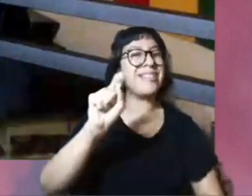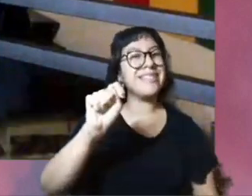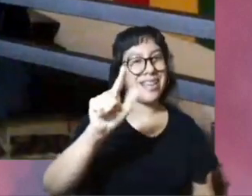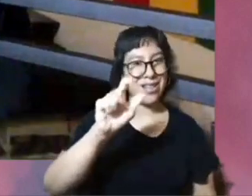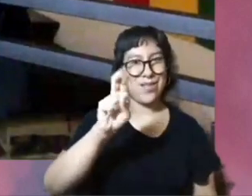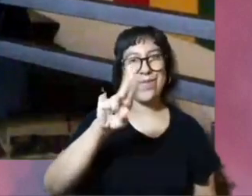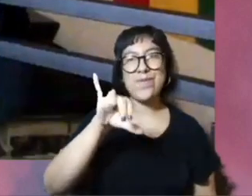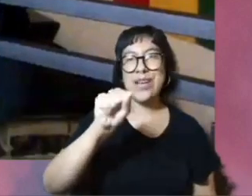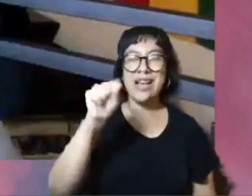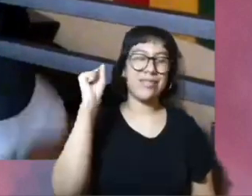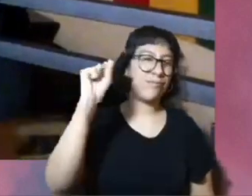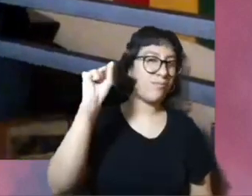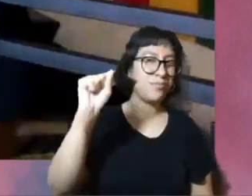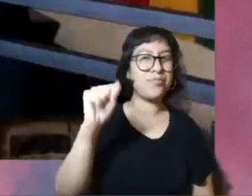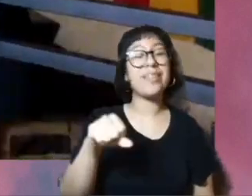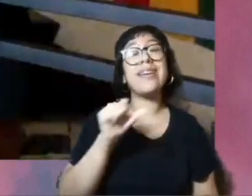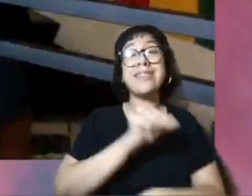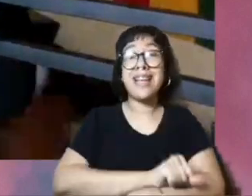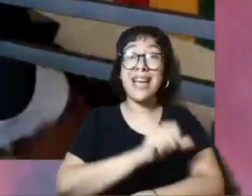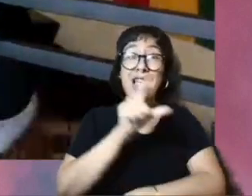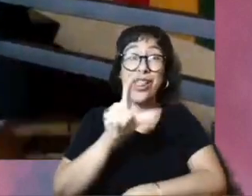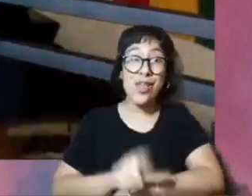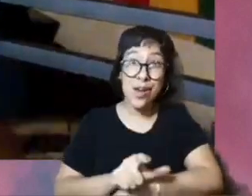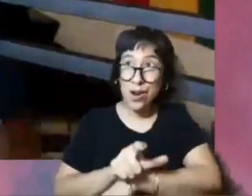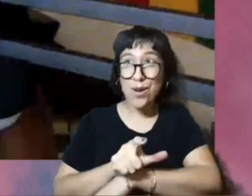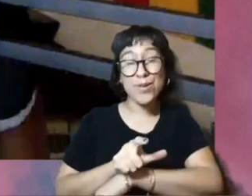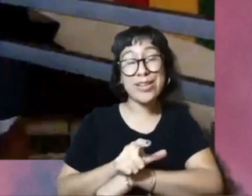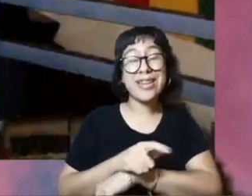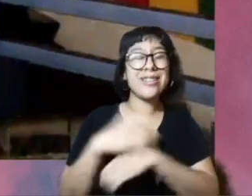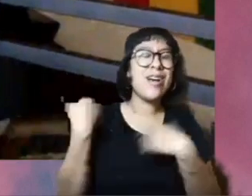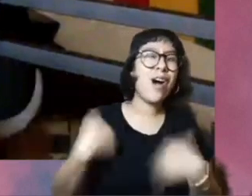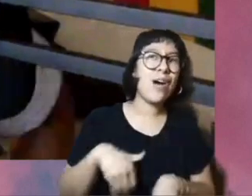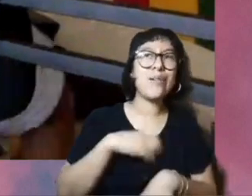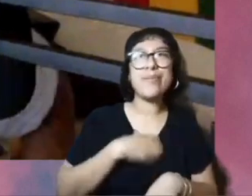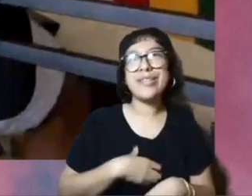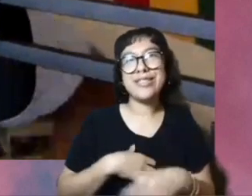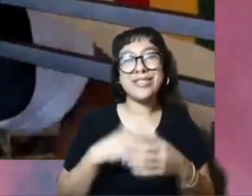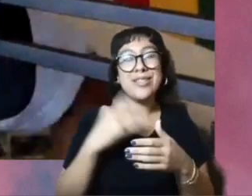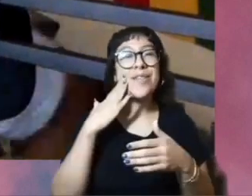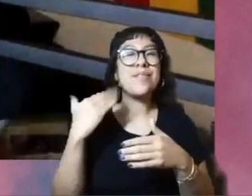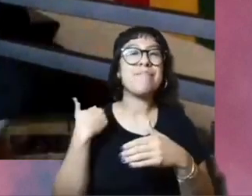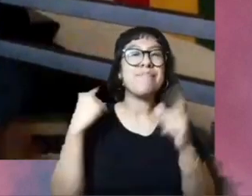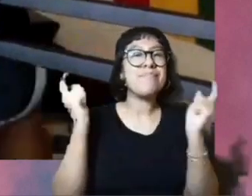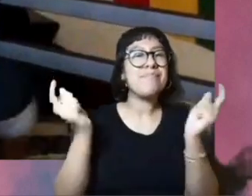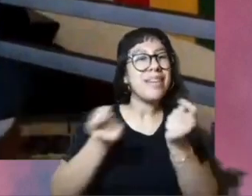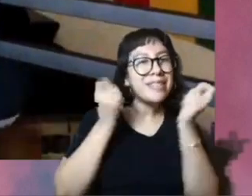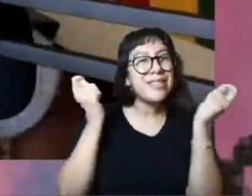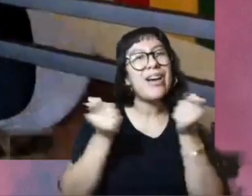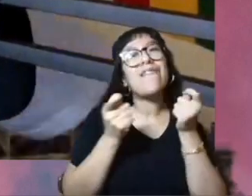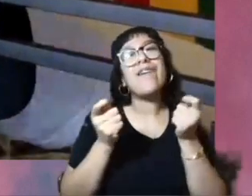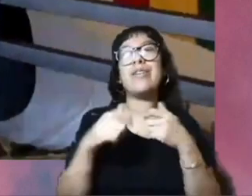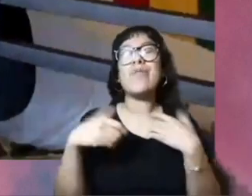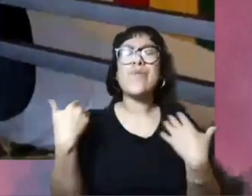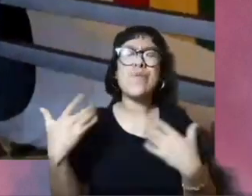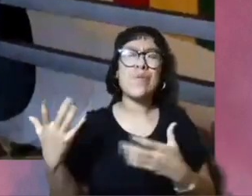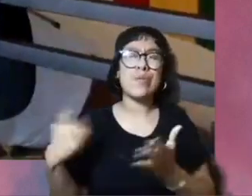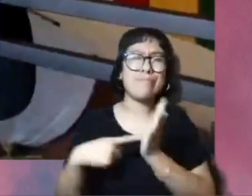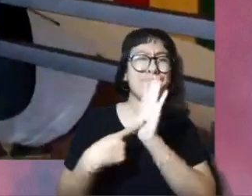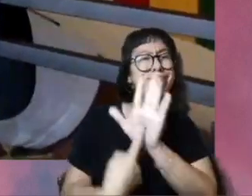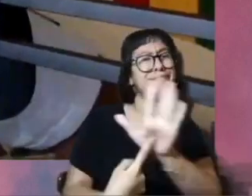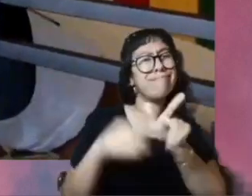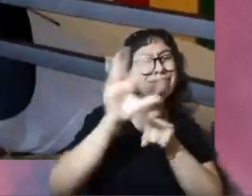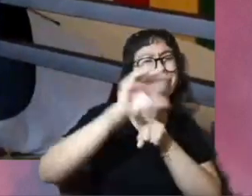okay? St. Louis was last year's champs at the Brave New Voices, you know what I'm saying, festival. So we bring it powerhouses